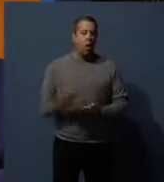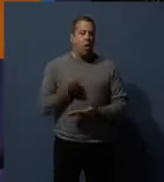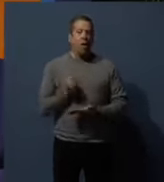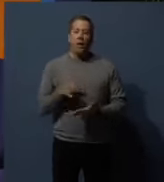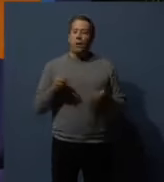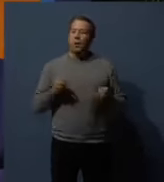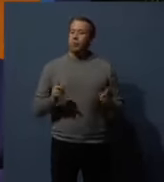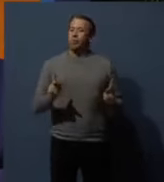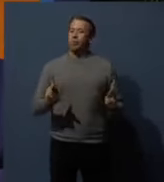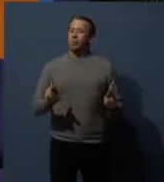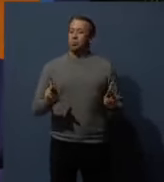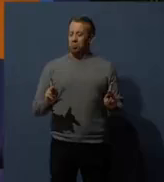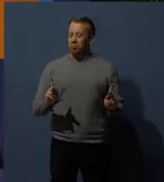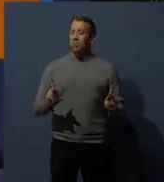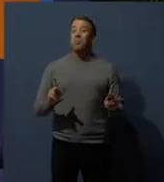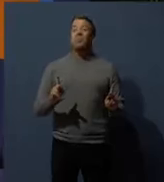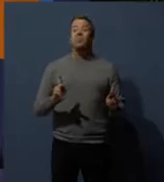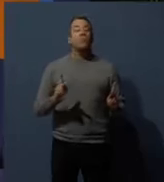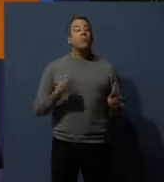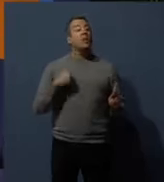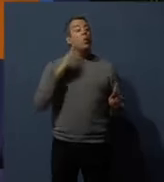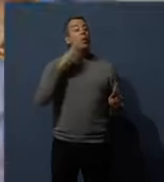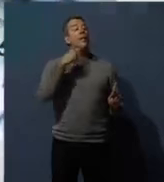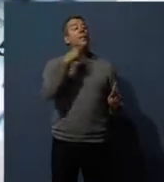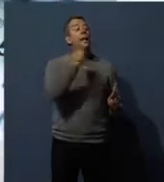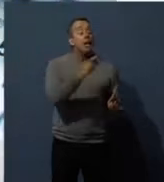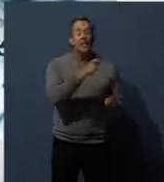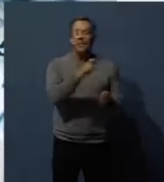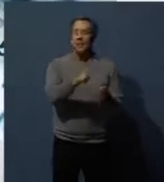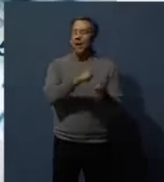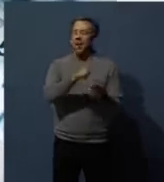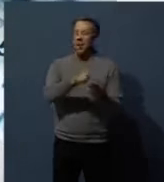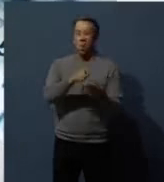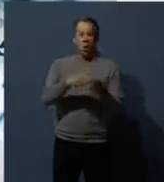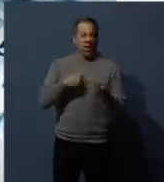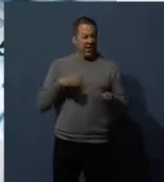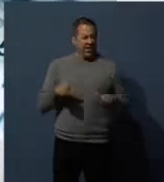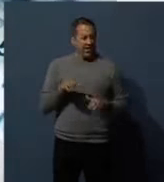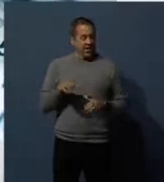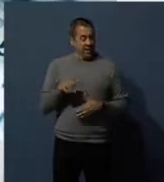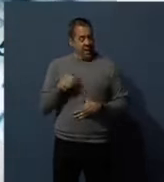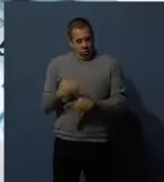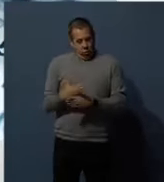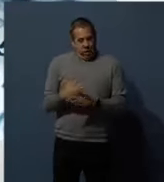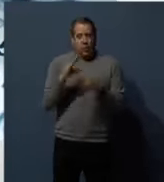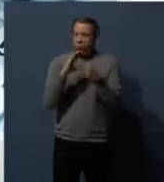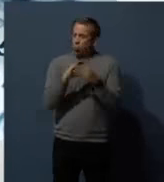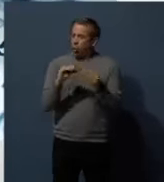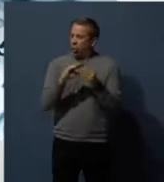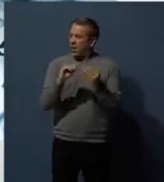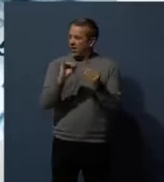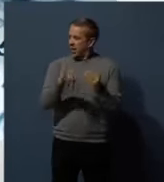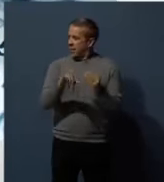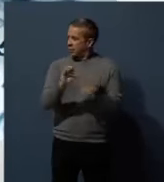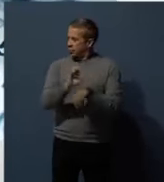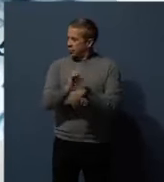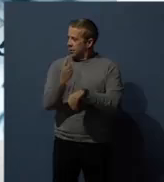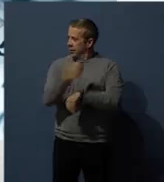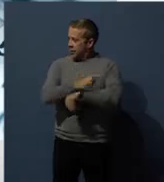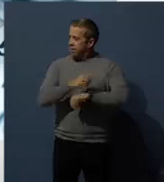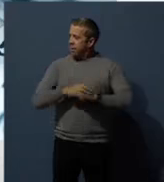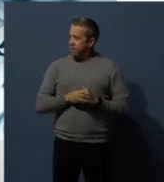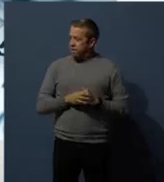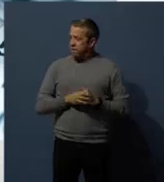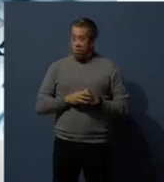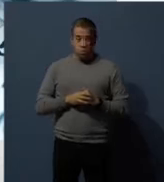opportunity. And so I'm going to share with you exactly a bit of a story in, that I told that that same Sunday. And